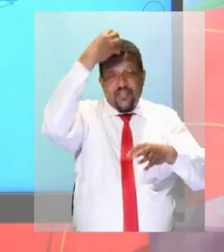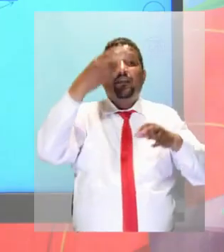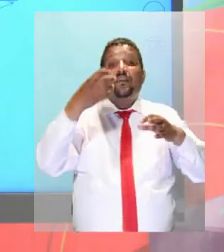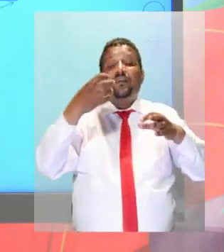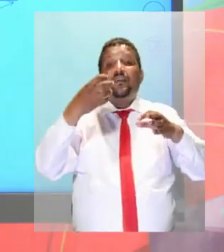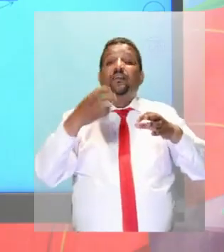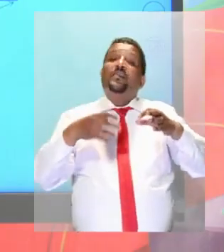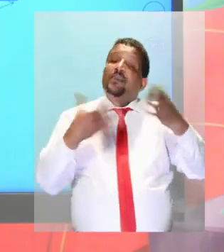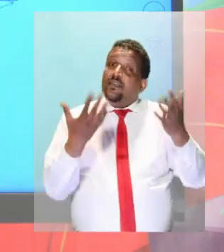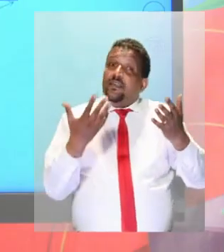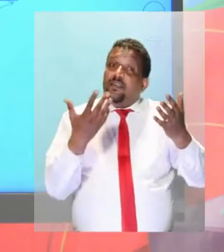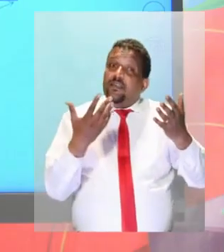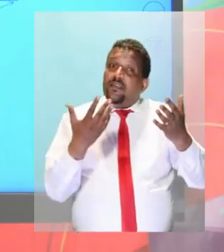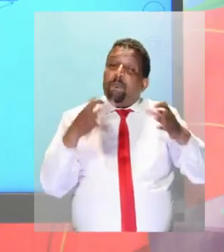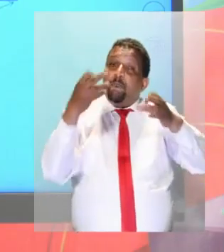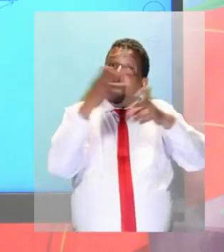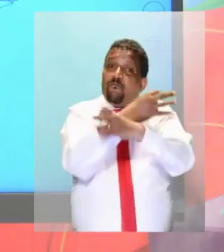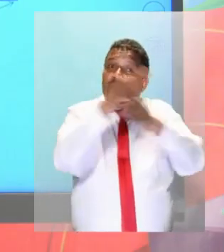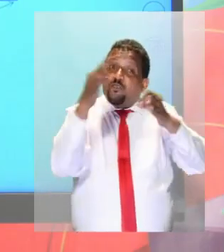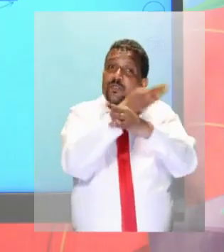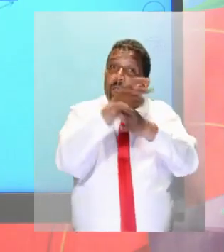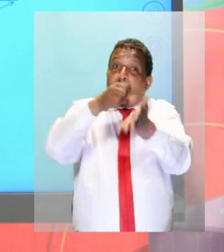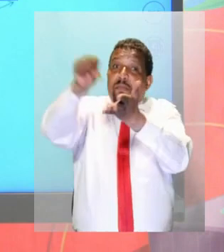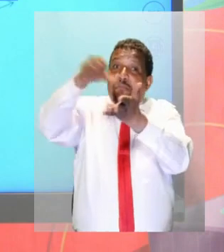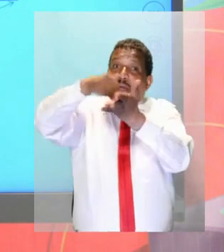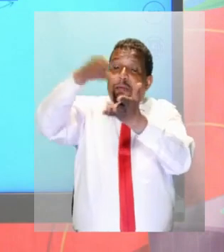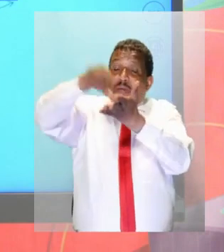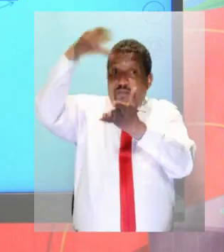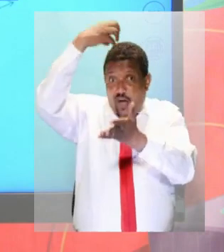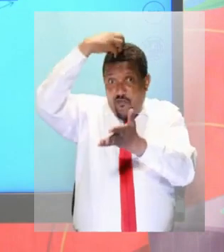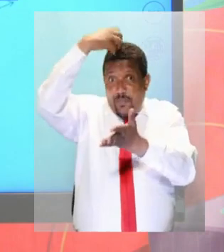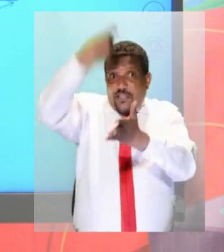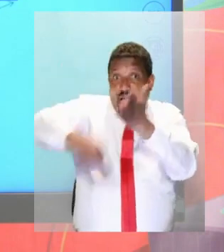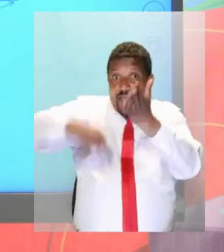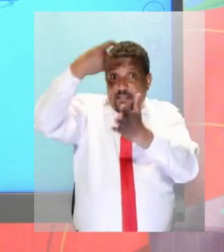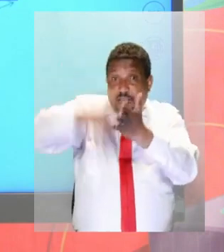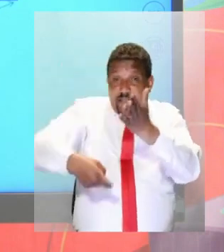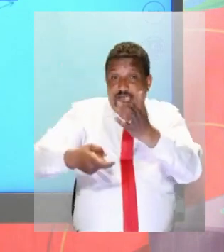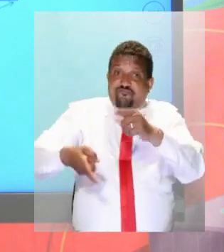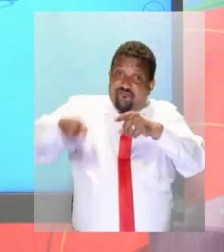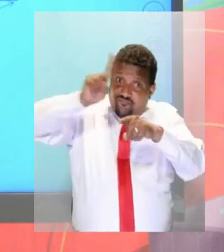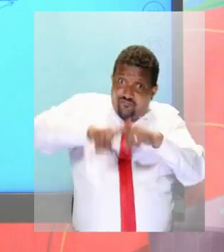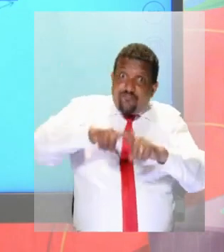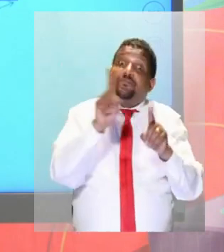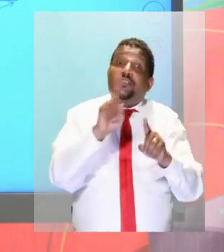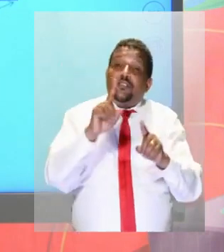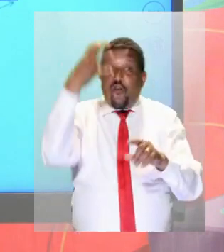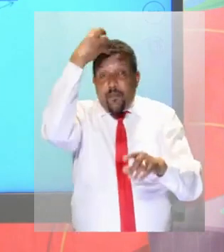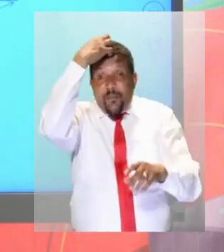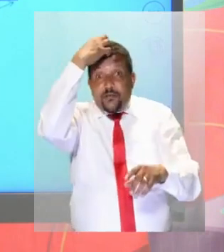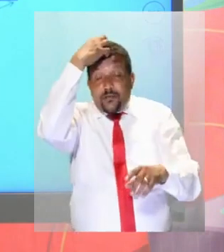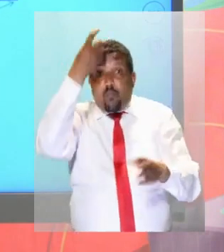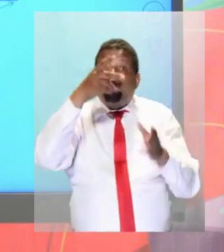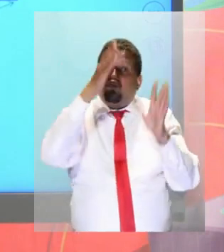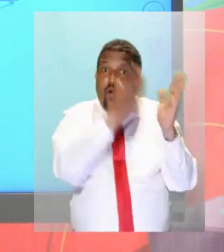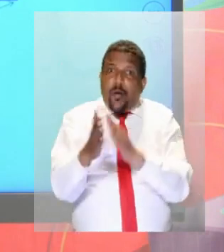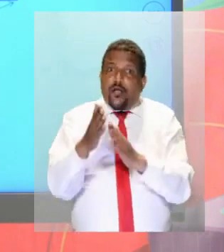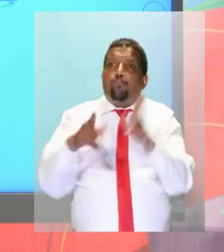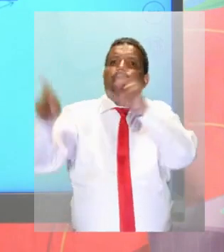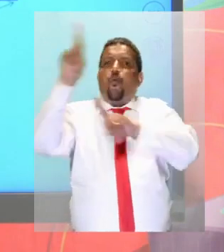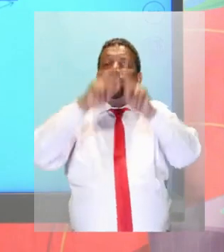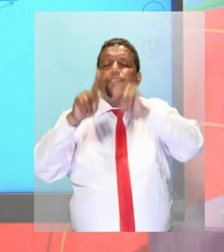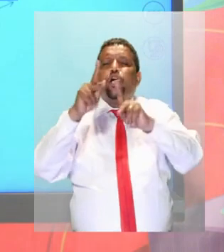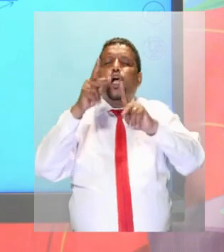firms provide payments for the government. That payment is tax. In turn, government provides public goods